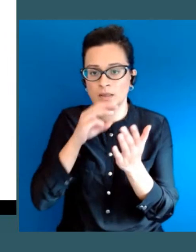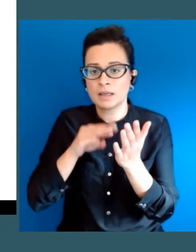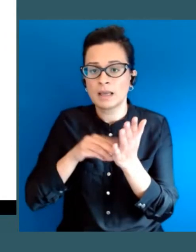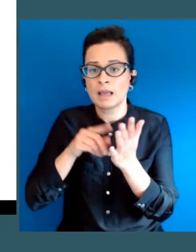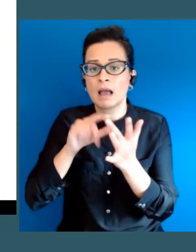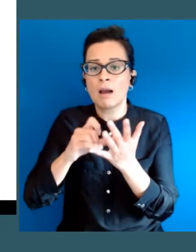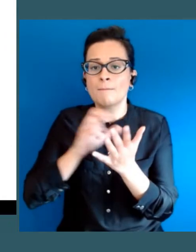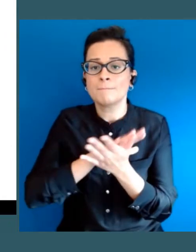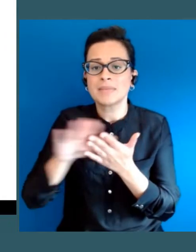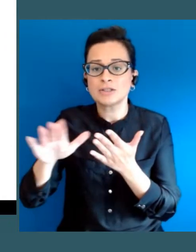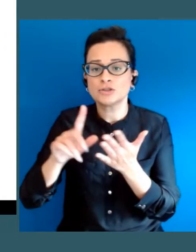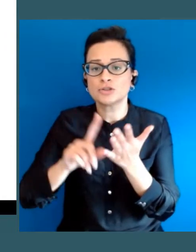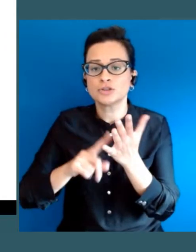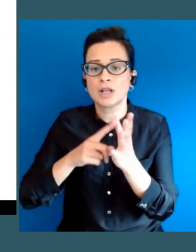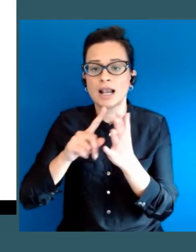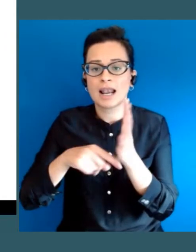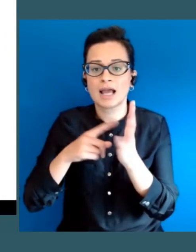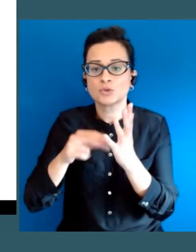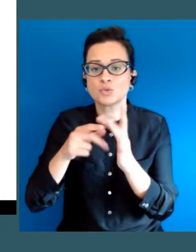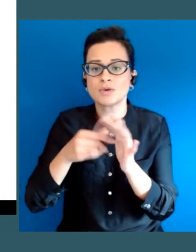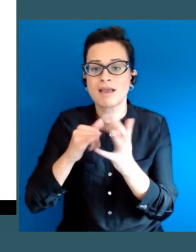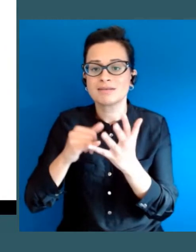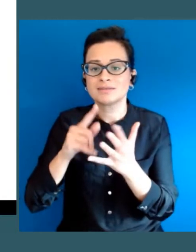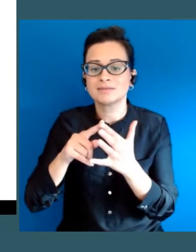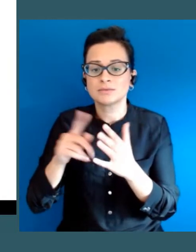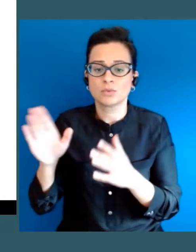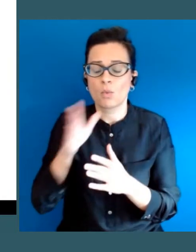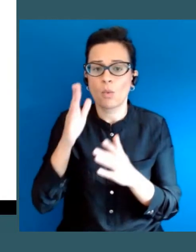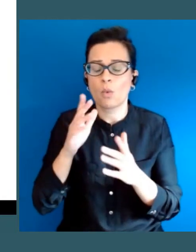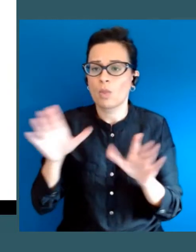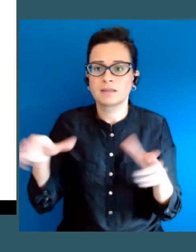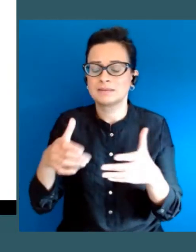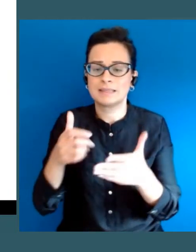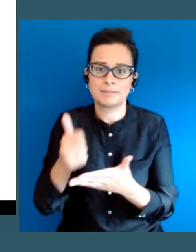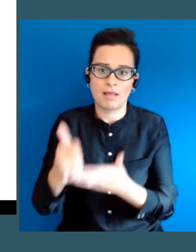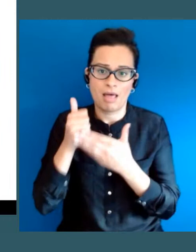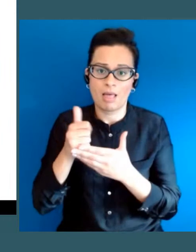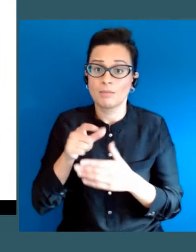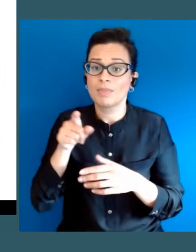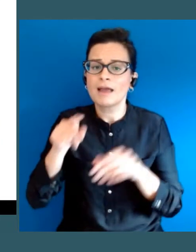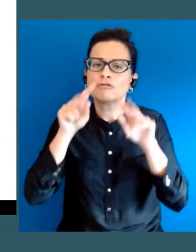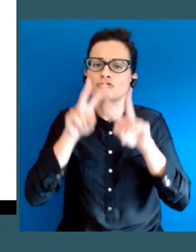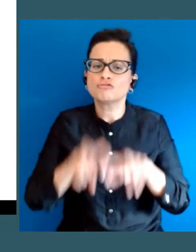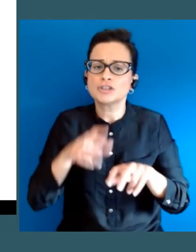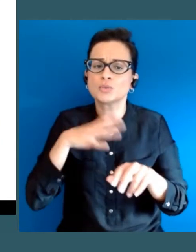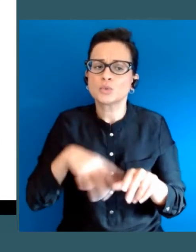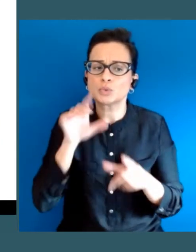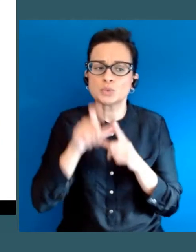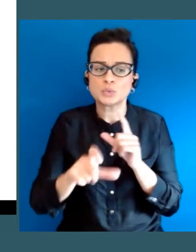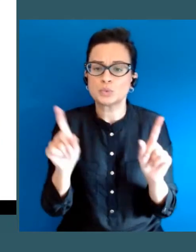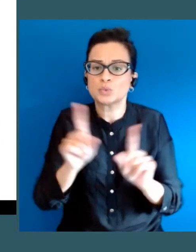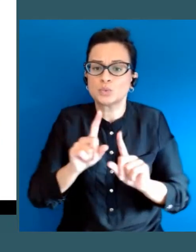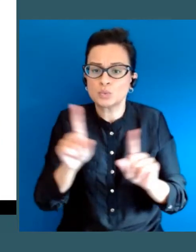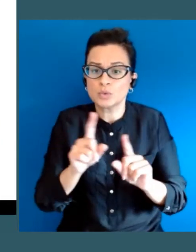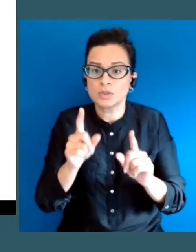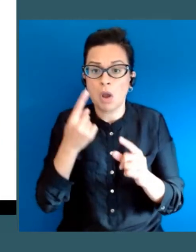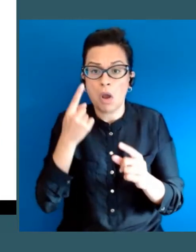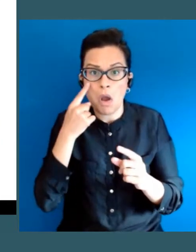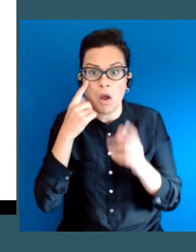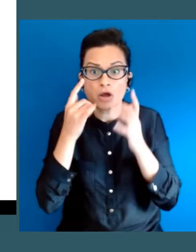helpful. And what we wanted to really do in the study was to actually look at the how